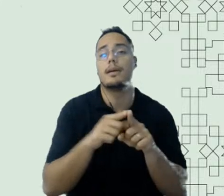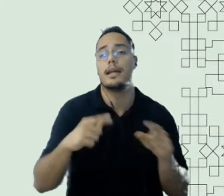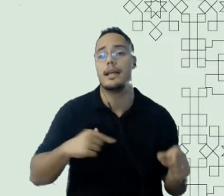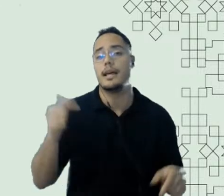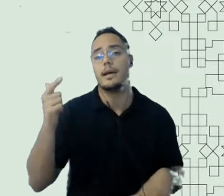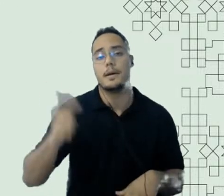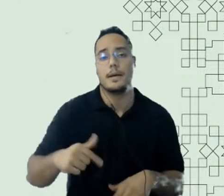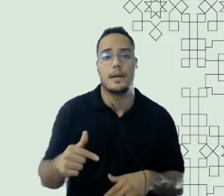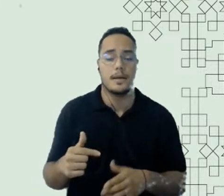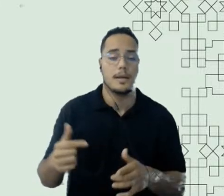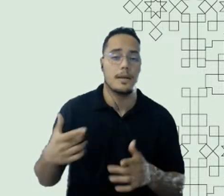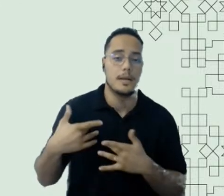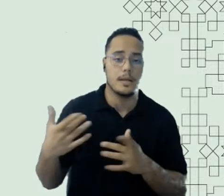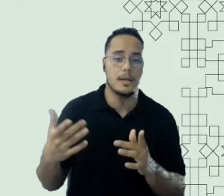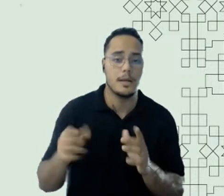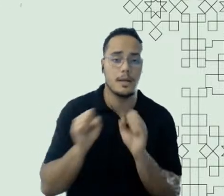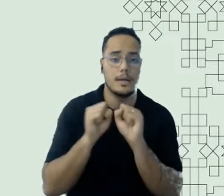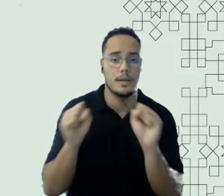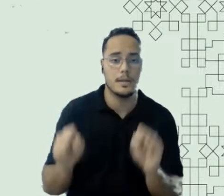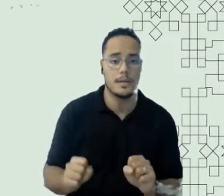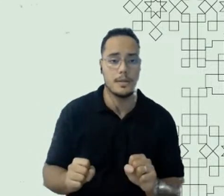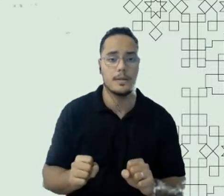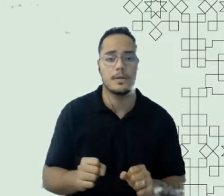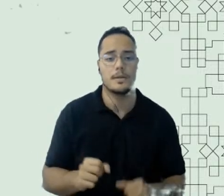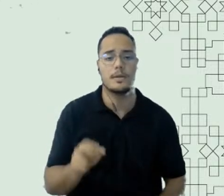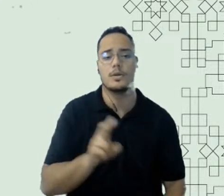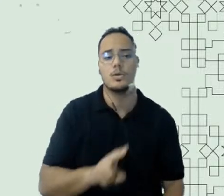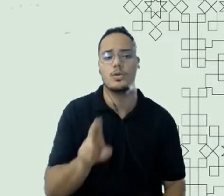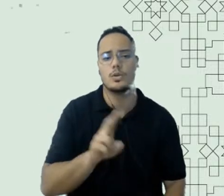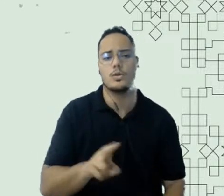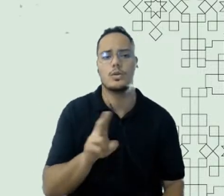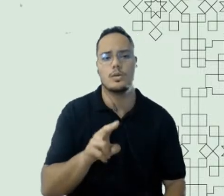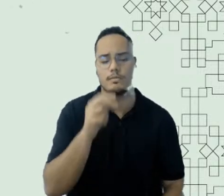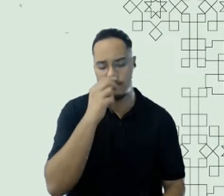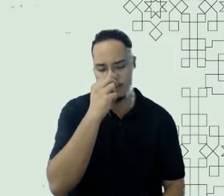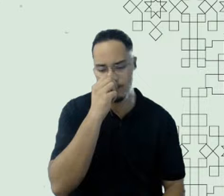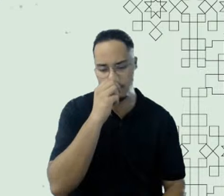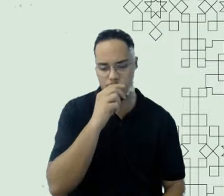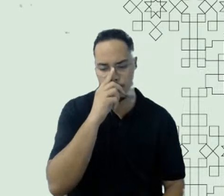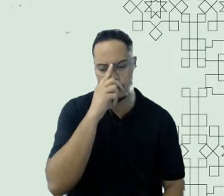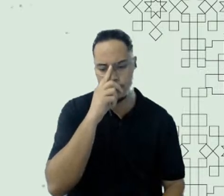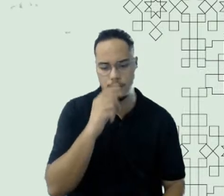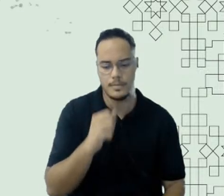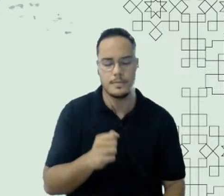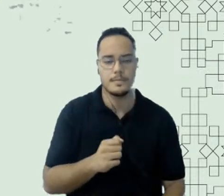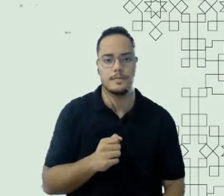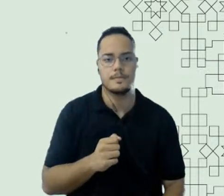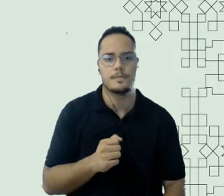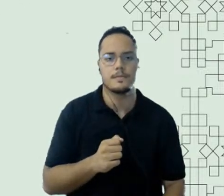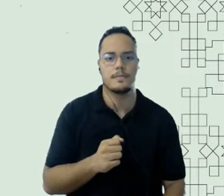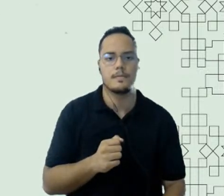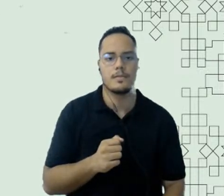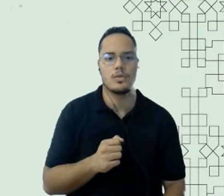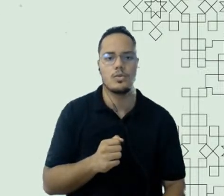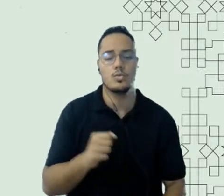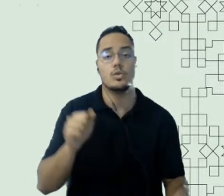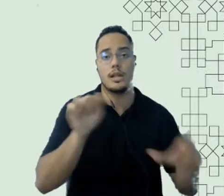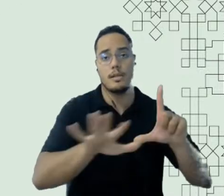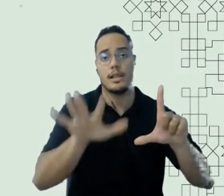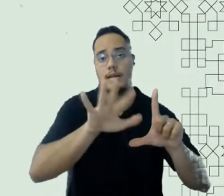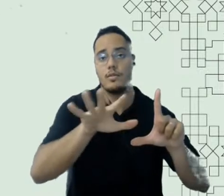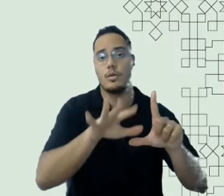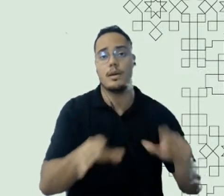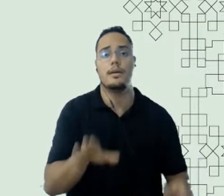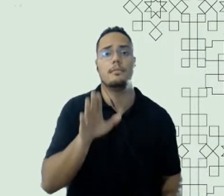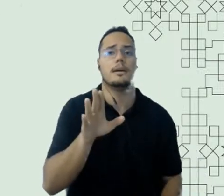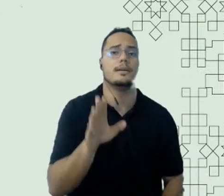just a empty statement, because it will. For sure, it will affect legitimate uses. That there is no way that